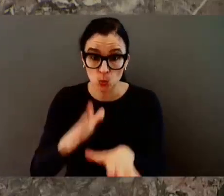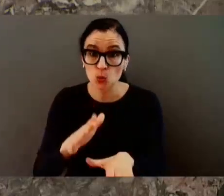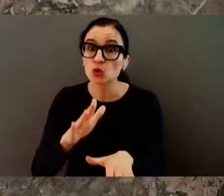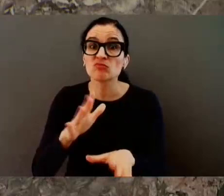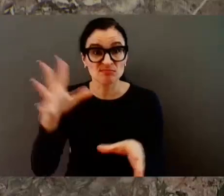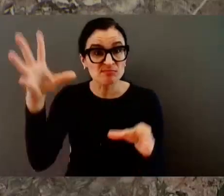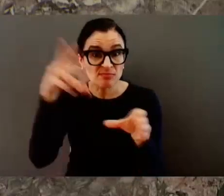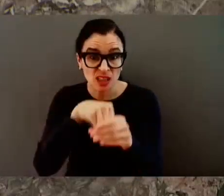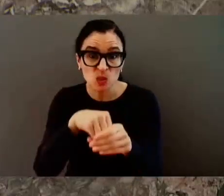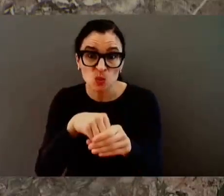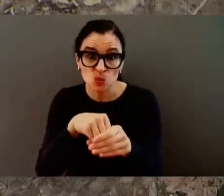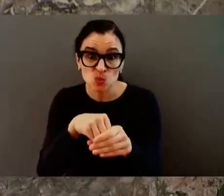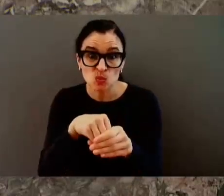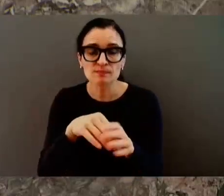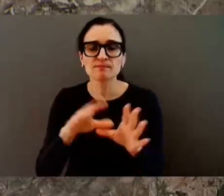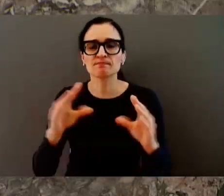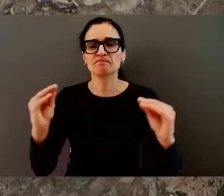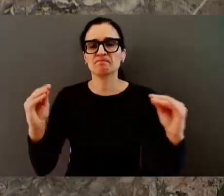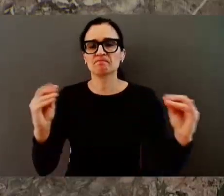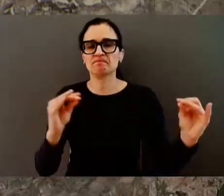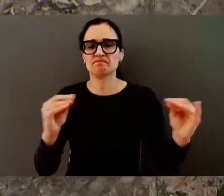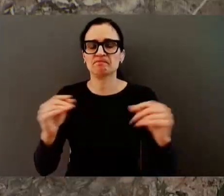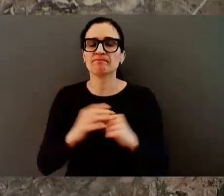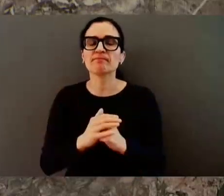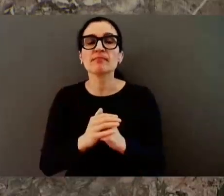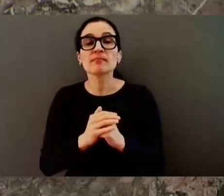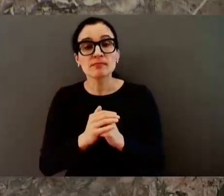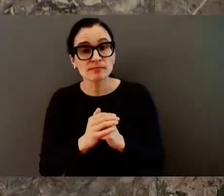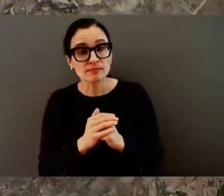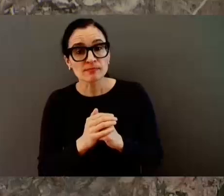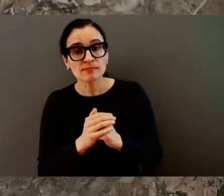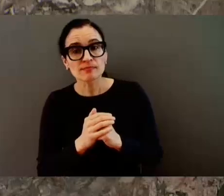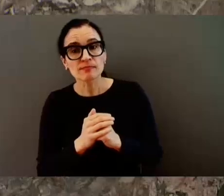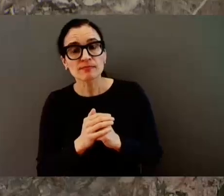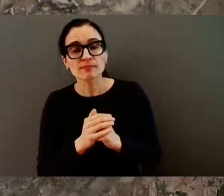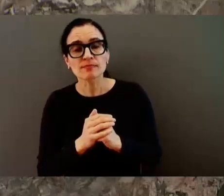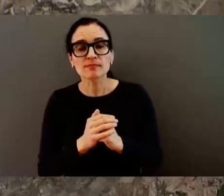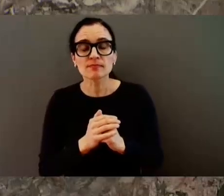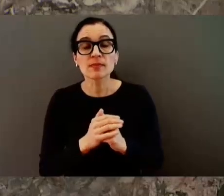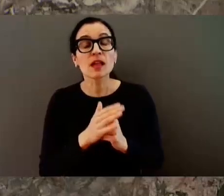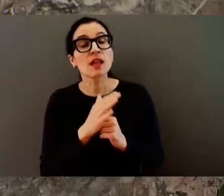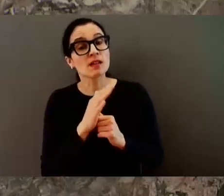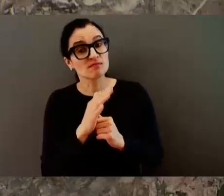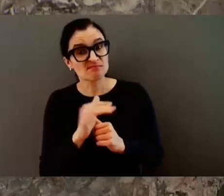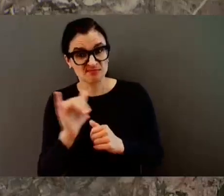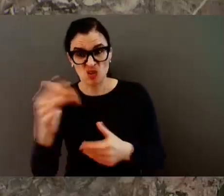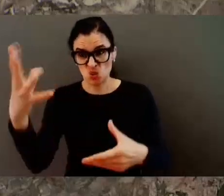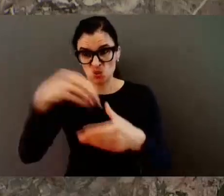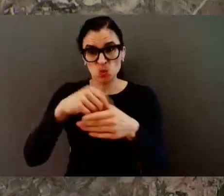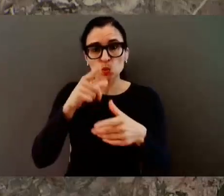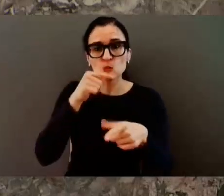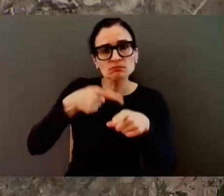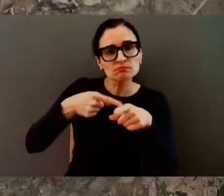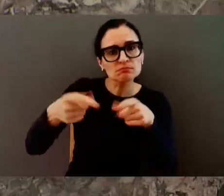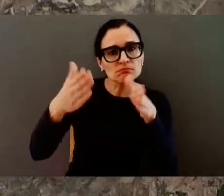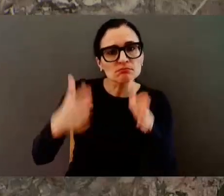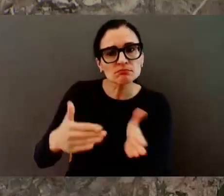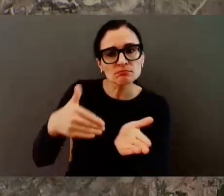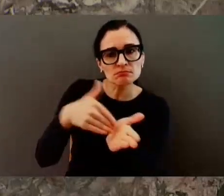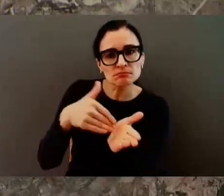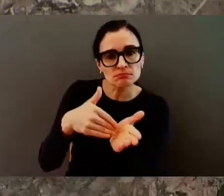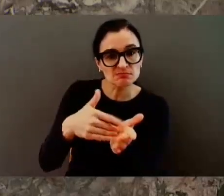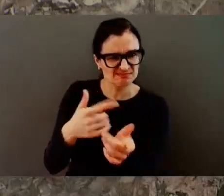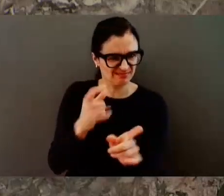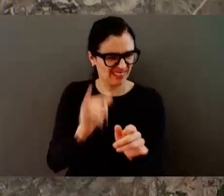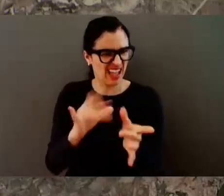Members. And Mr. Speaker, that includes specialists like the member describes. Mr. Speaker, that's why we have to